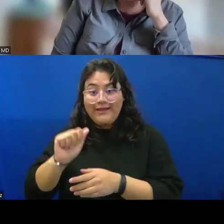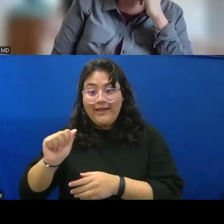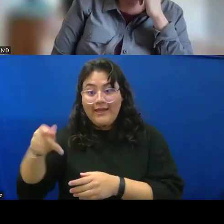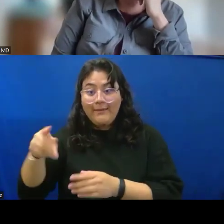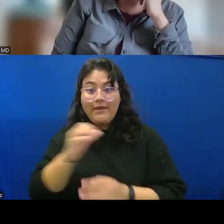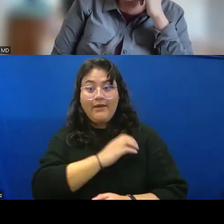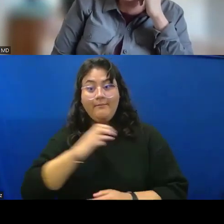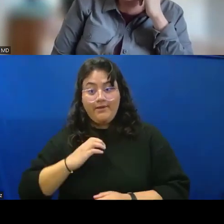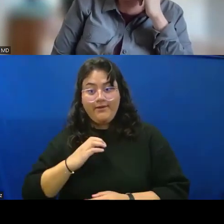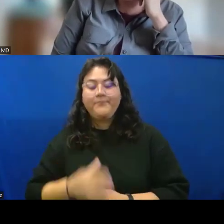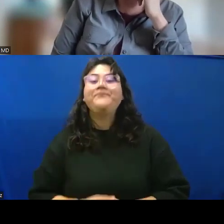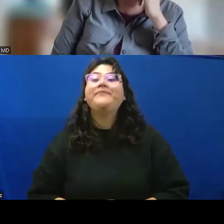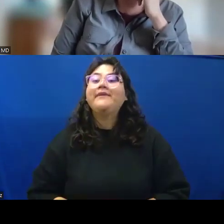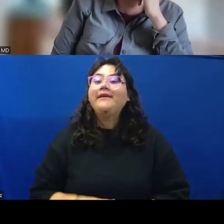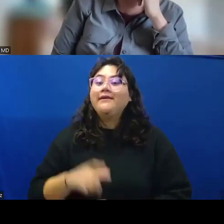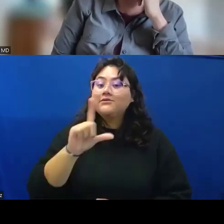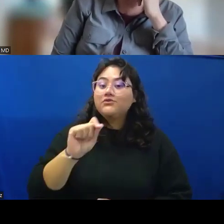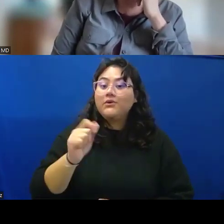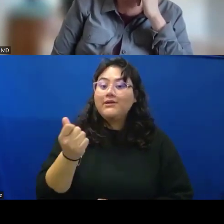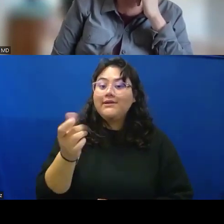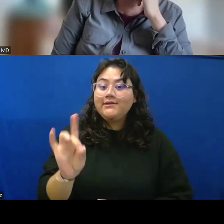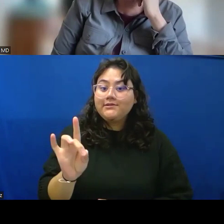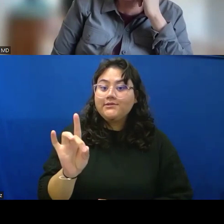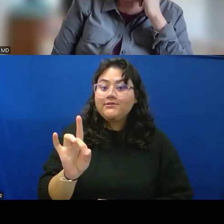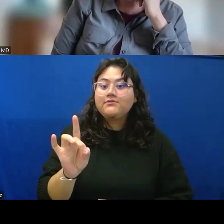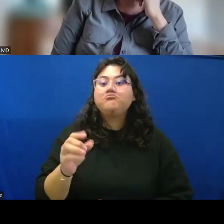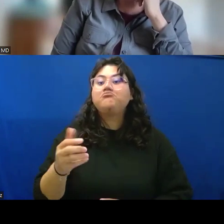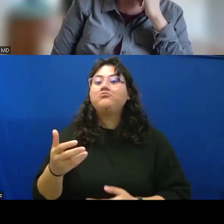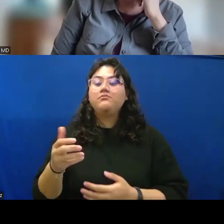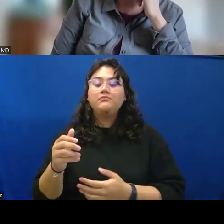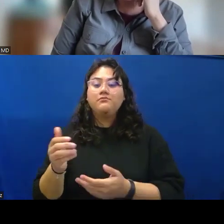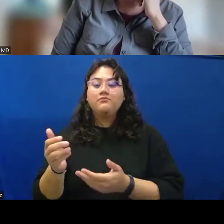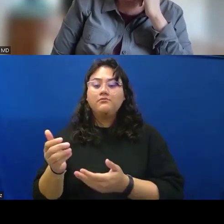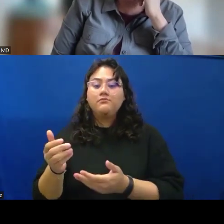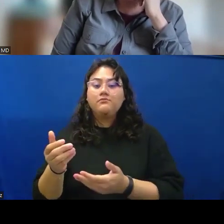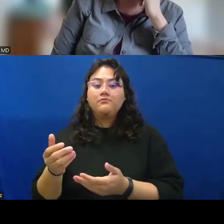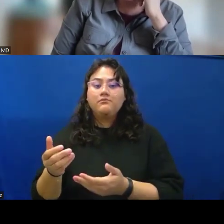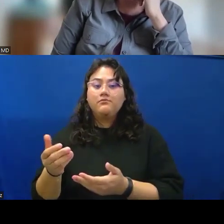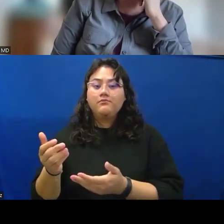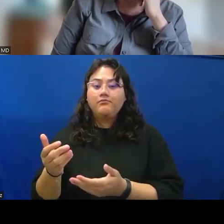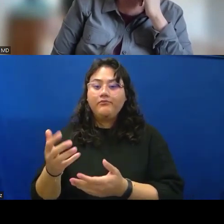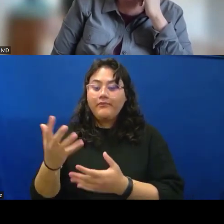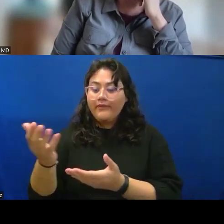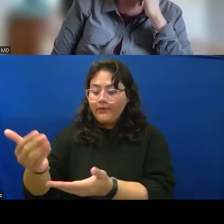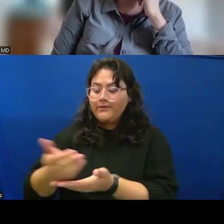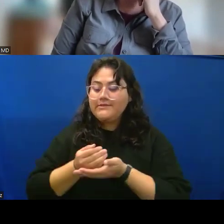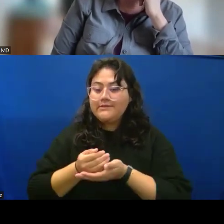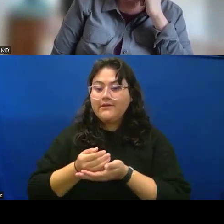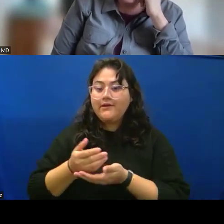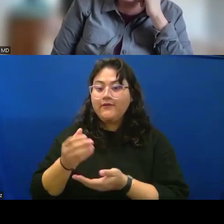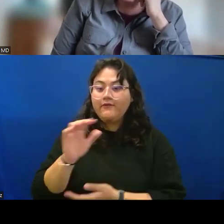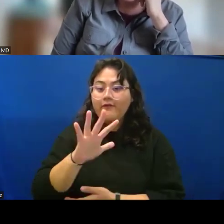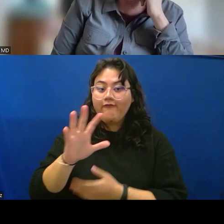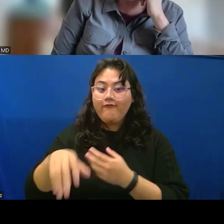In 2018, the AAP received a 5-year grant that led to reorganization of the EDI program.